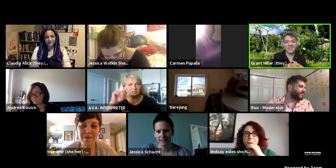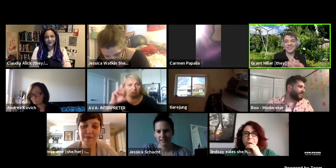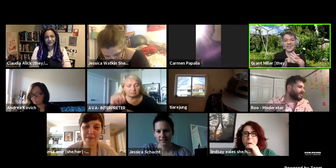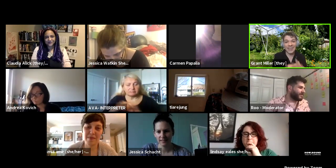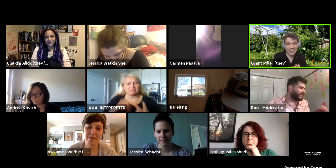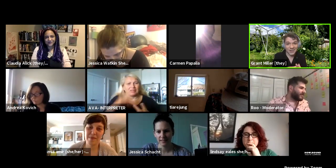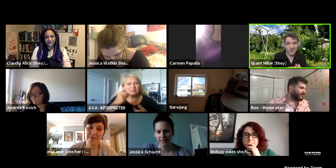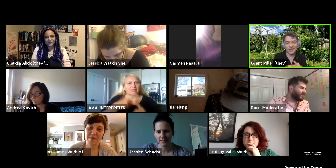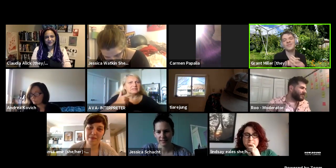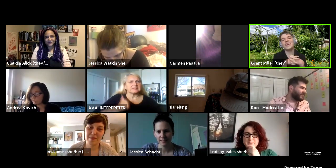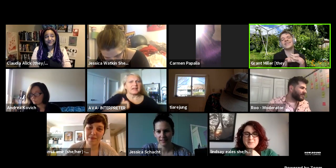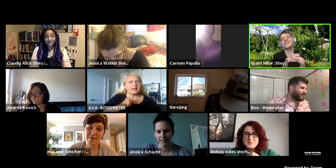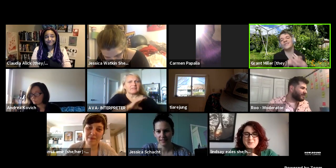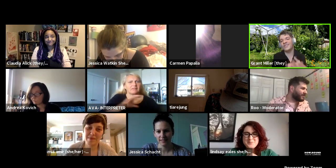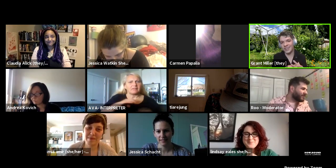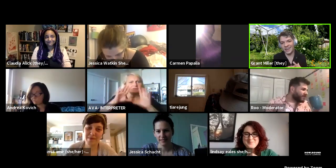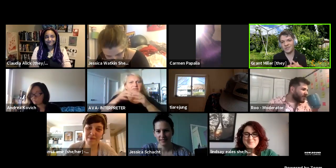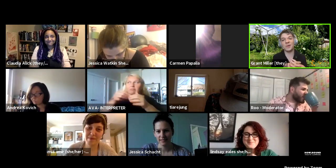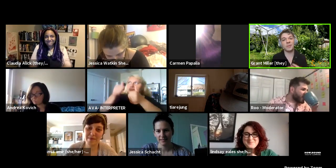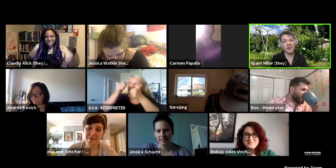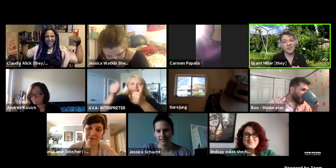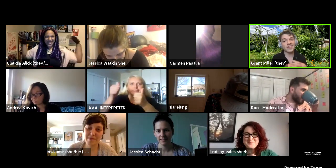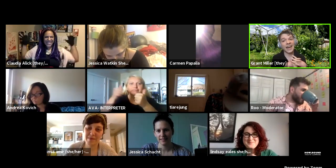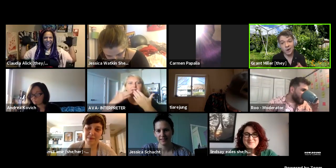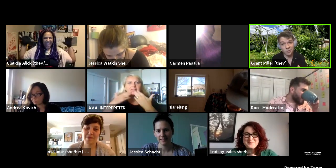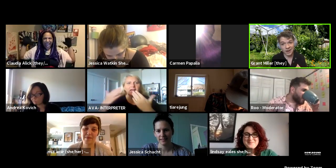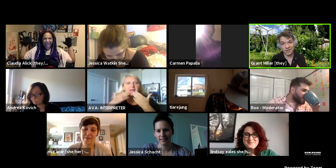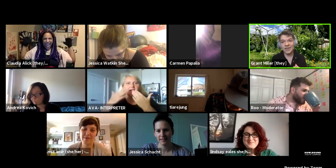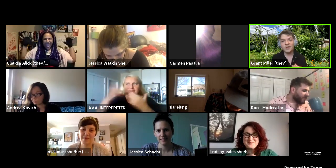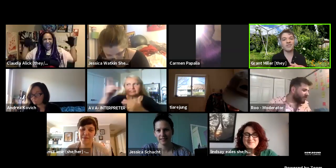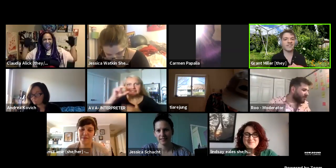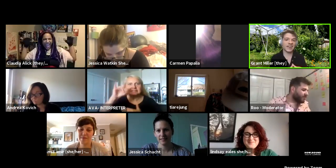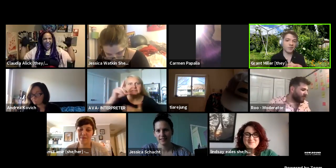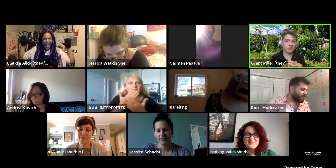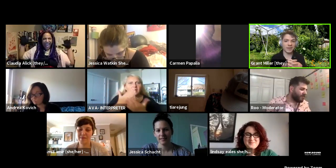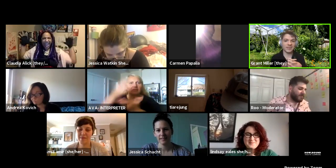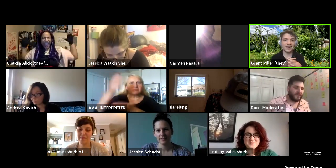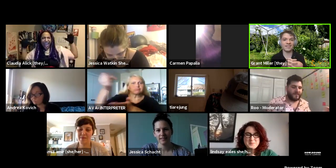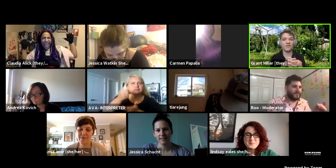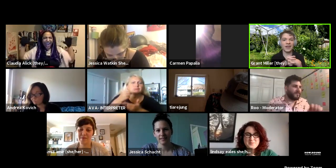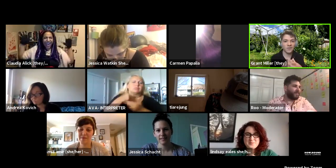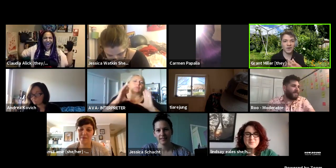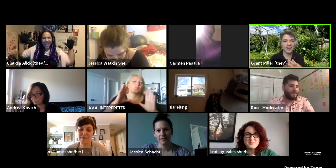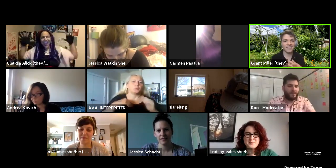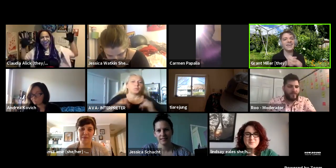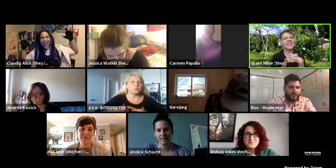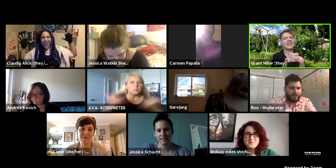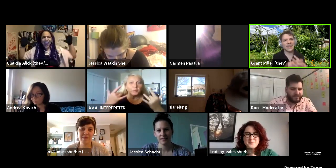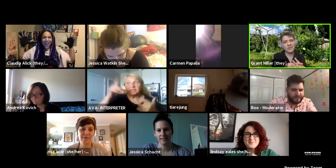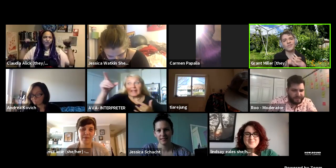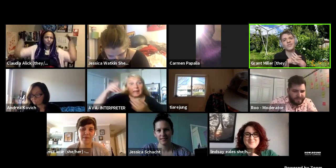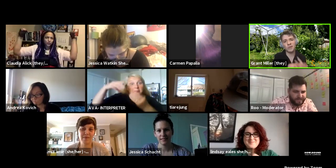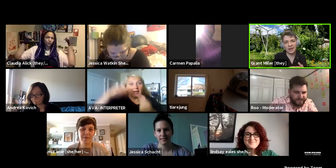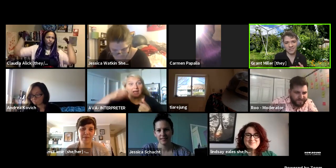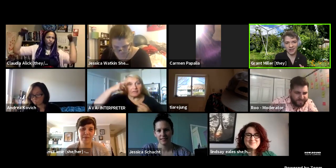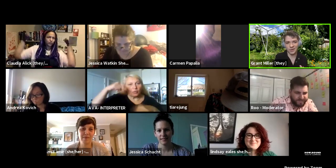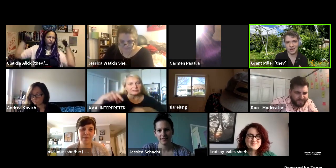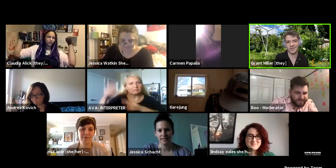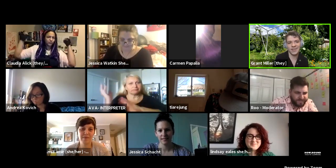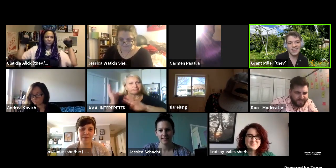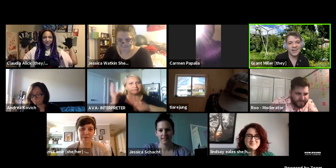Arts. Thank you. Huge shout out to our partners at HowlRound, which is live streaming today's event for us. Thank you so